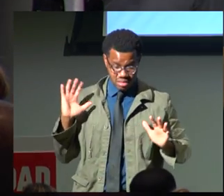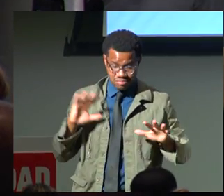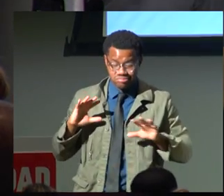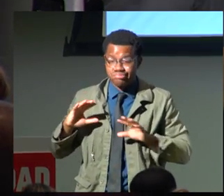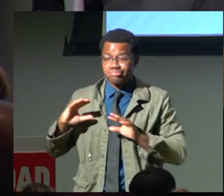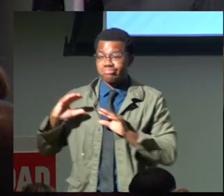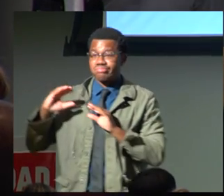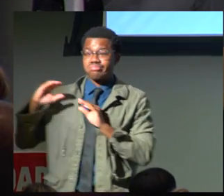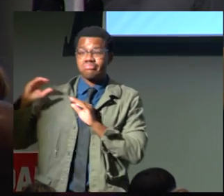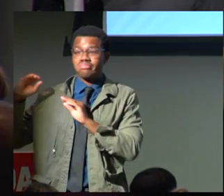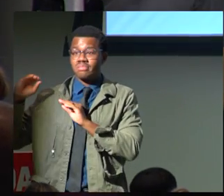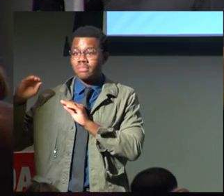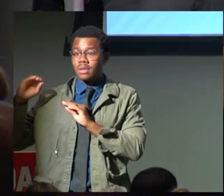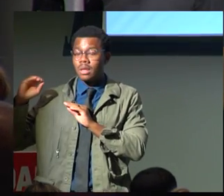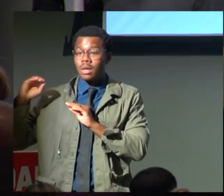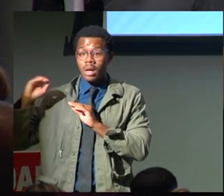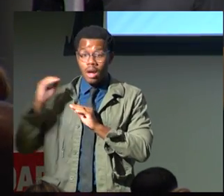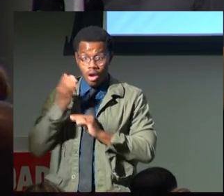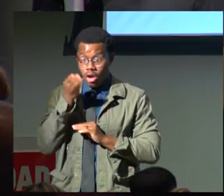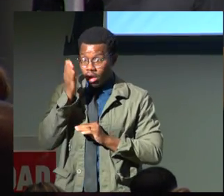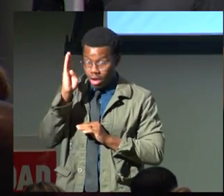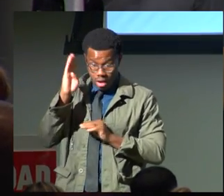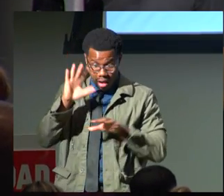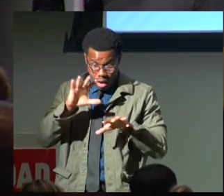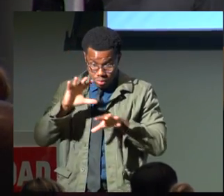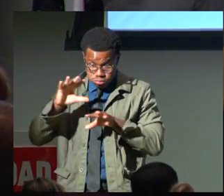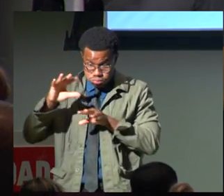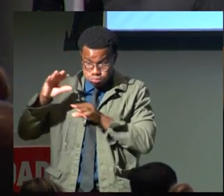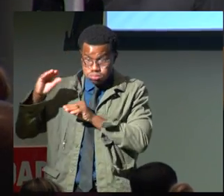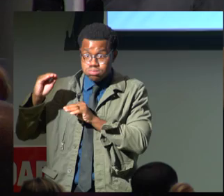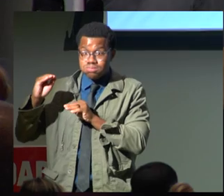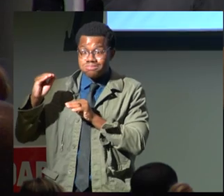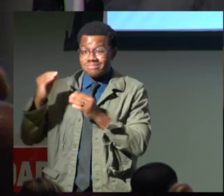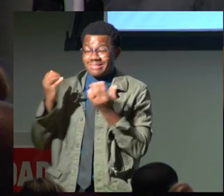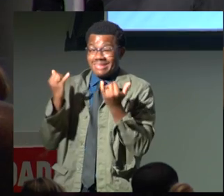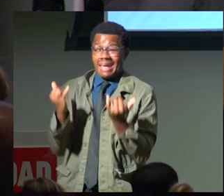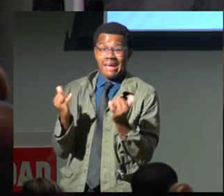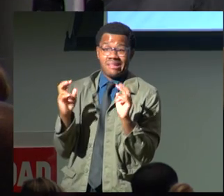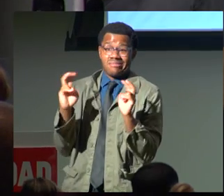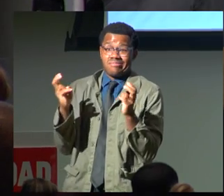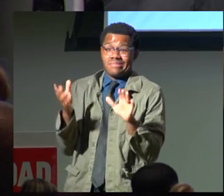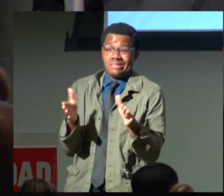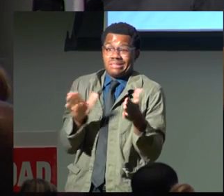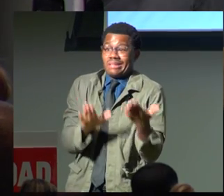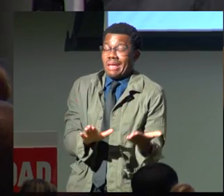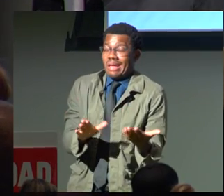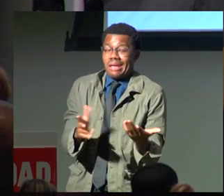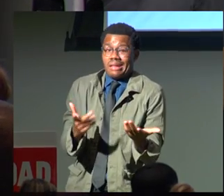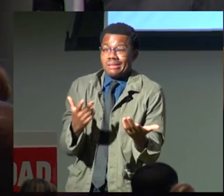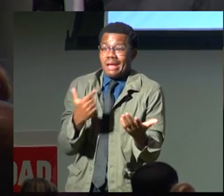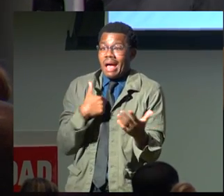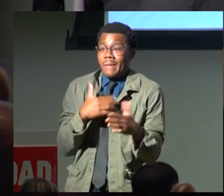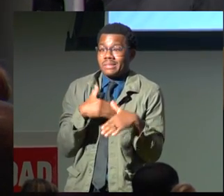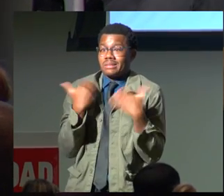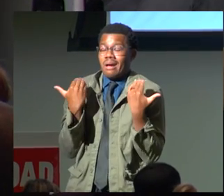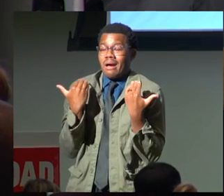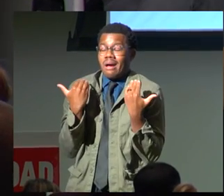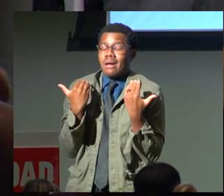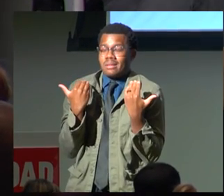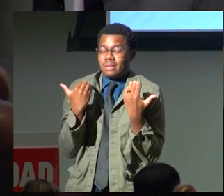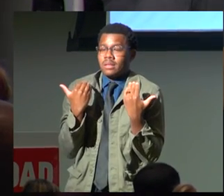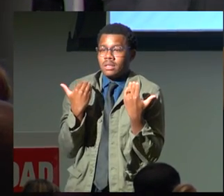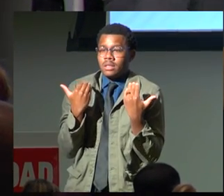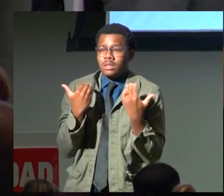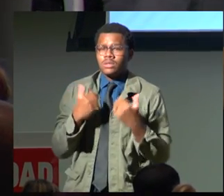God is gone, then the vulnerability, you're dead. That's it, you're done. And so to answer